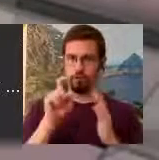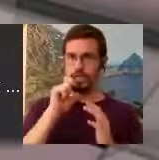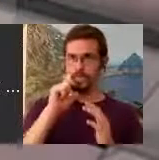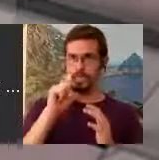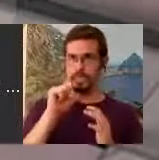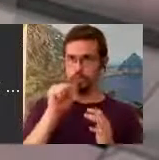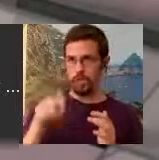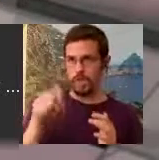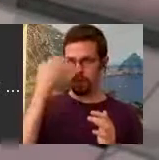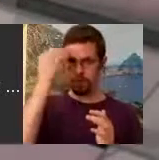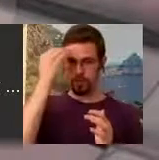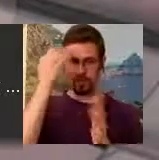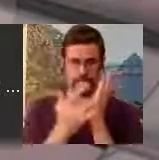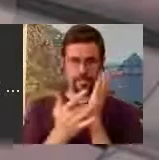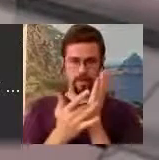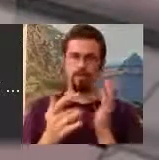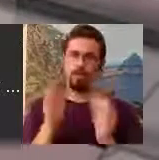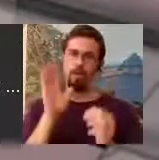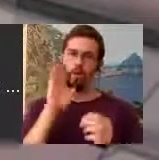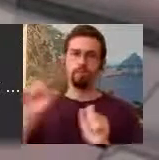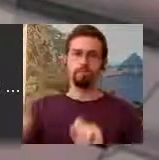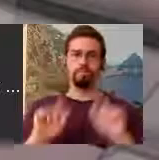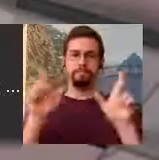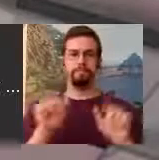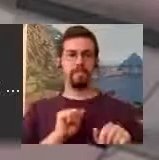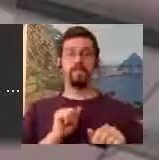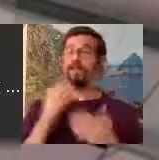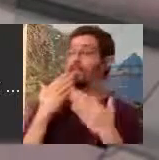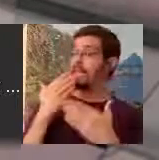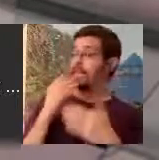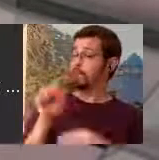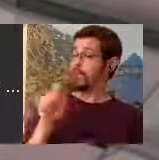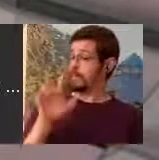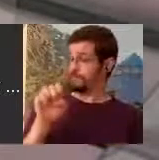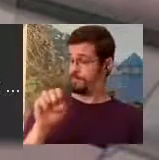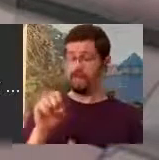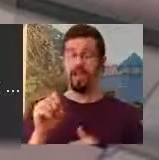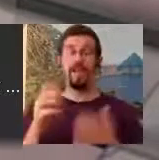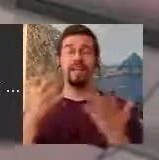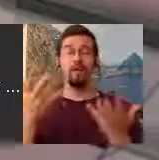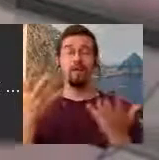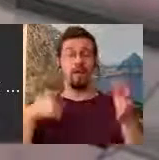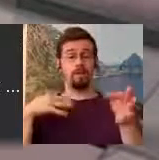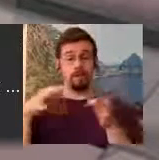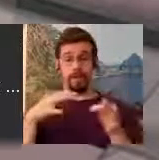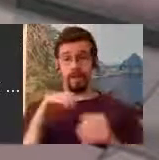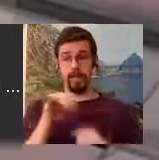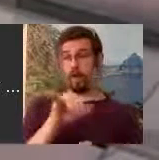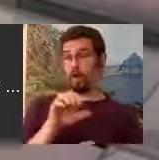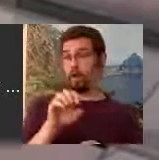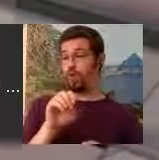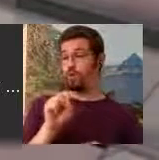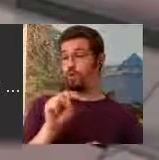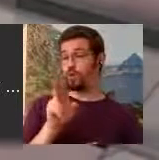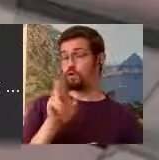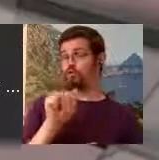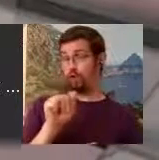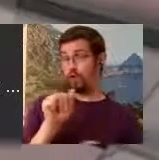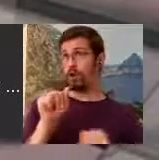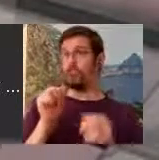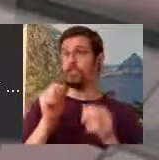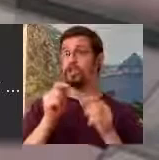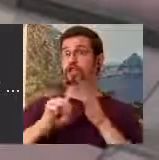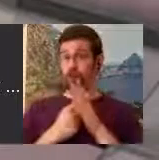you, Steve, for that very interesting discussion. And to explain, I believe Yosra actually started her programming